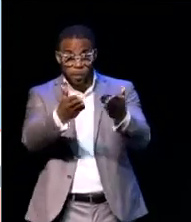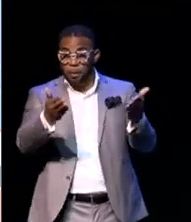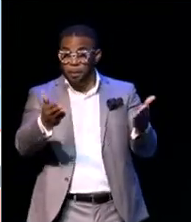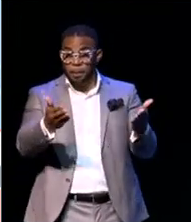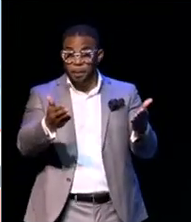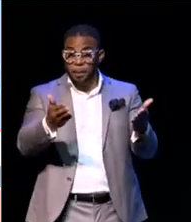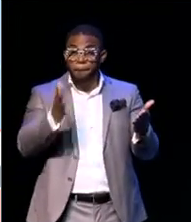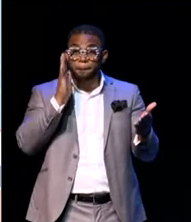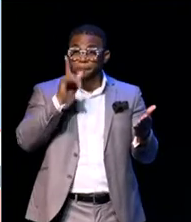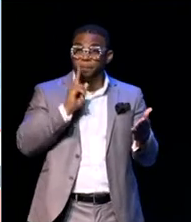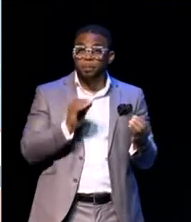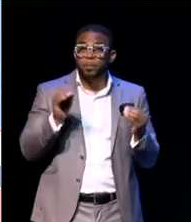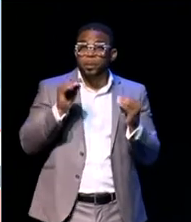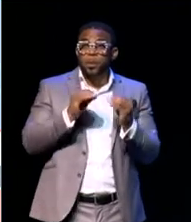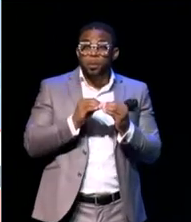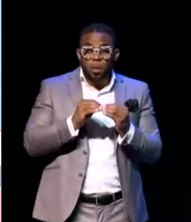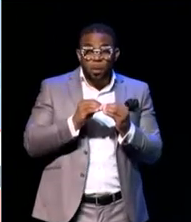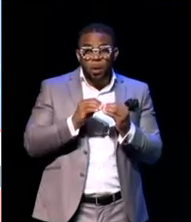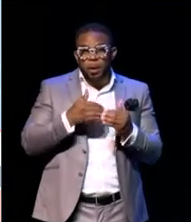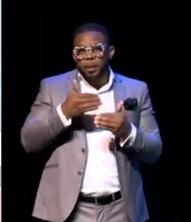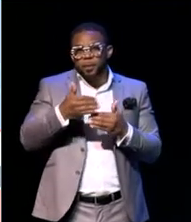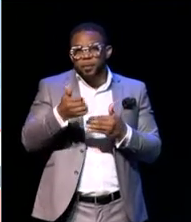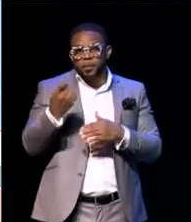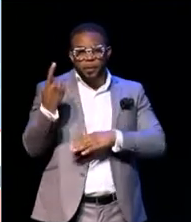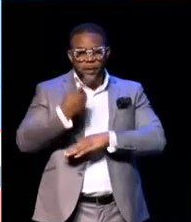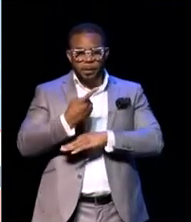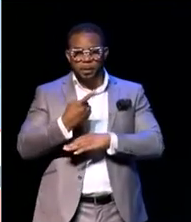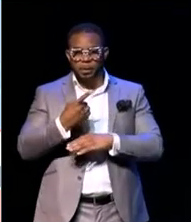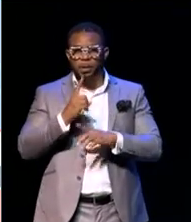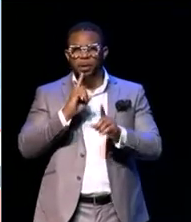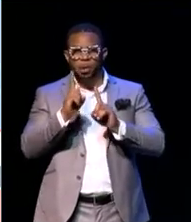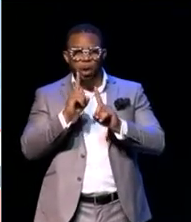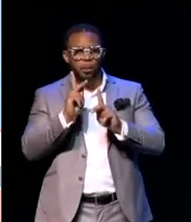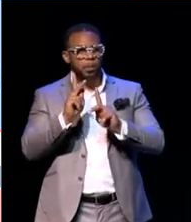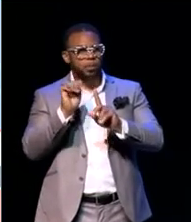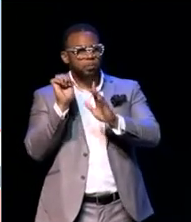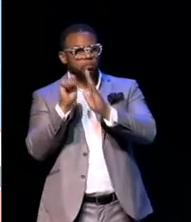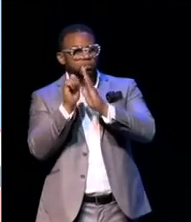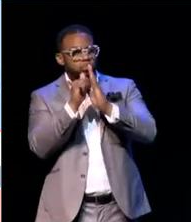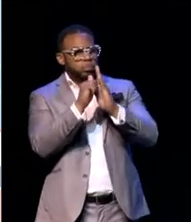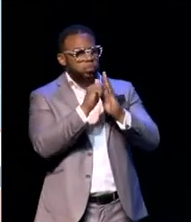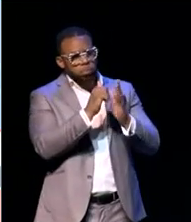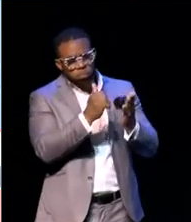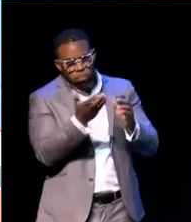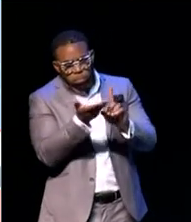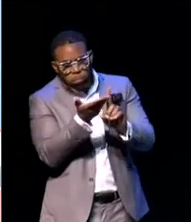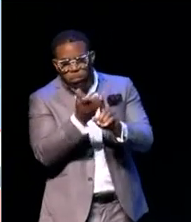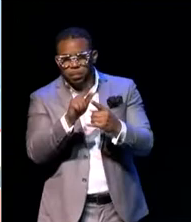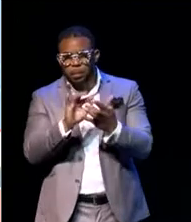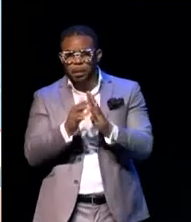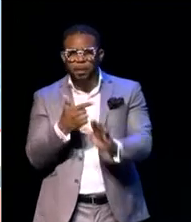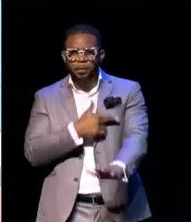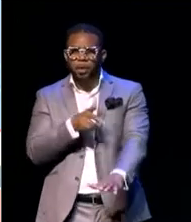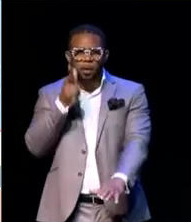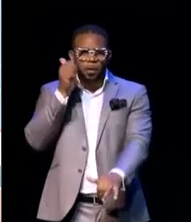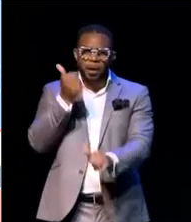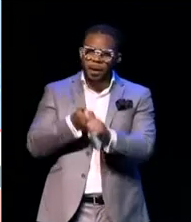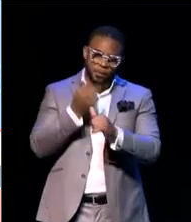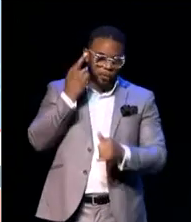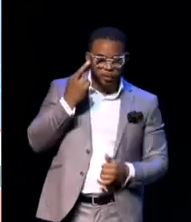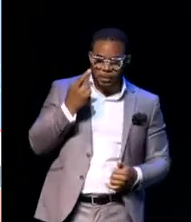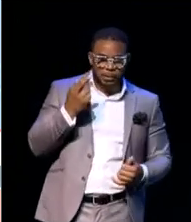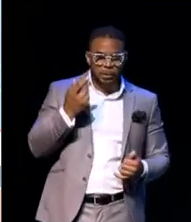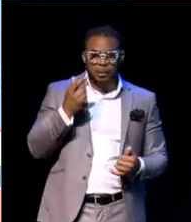community, and will be more in the coming days, talking to people about getting vaccine, you've probably heard every